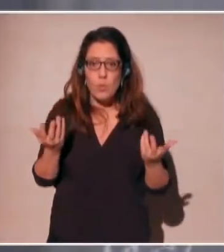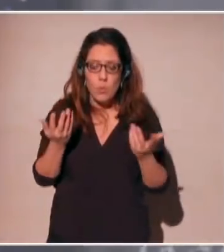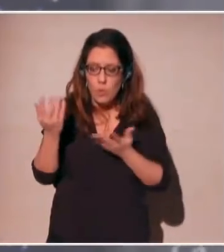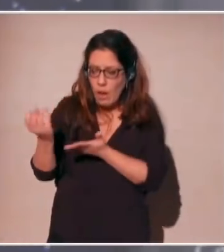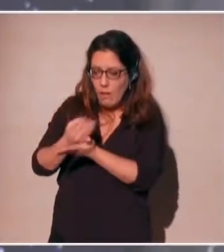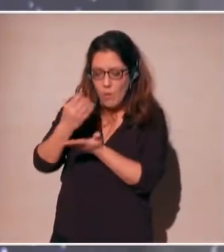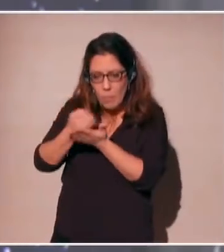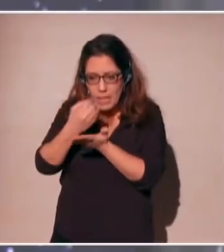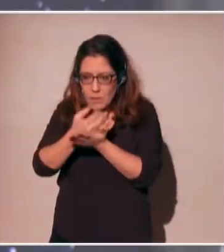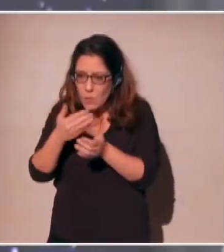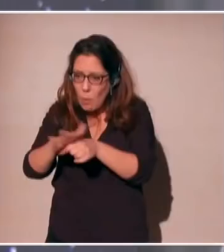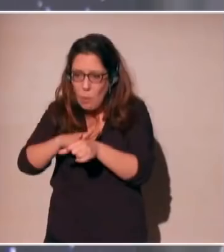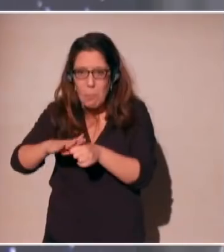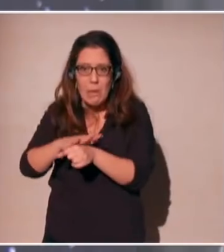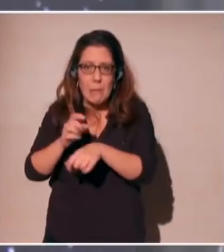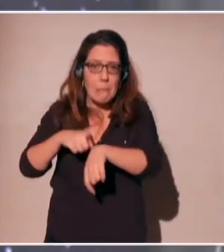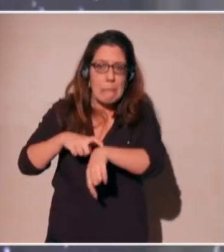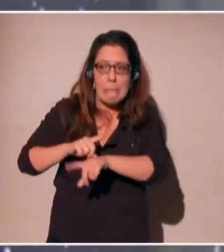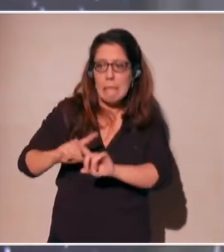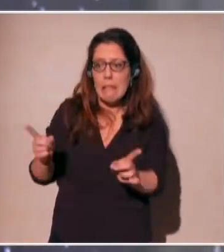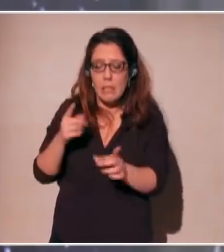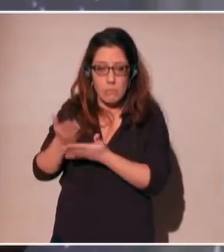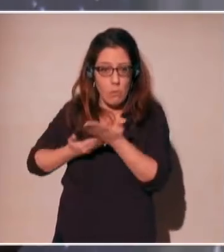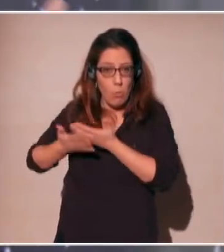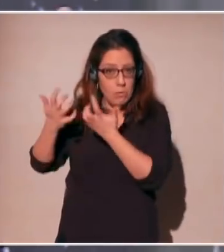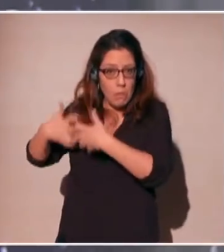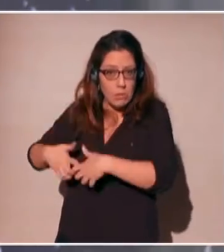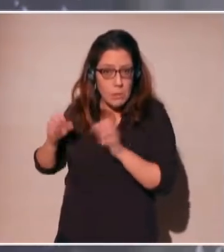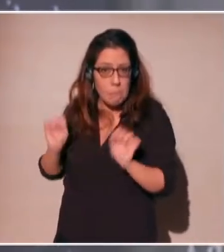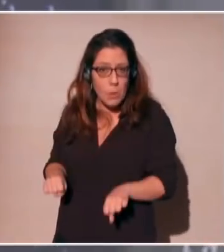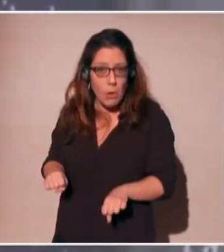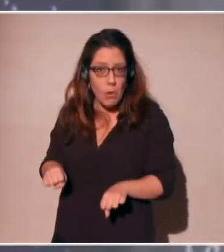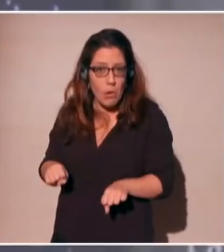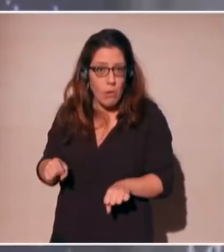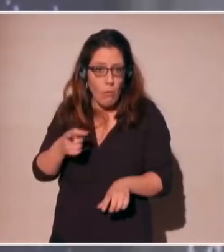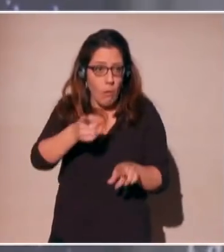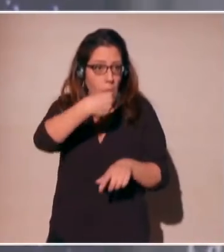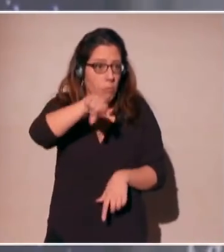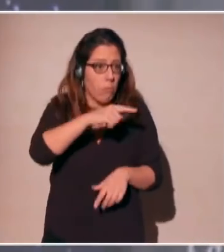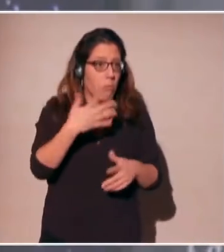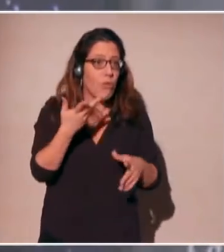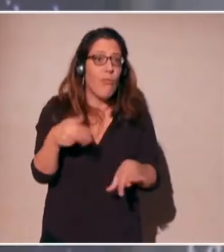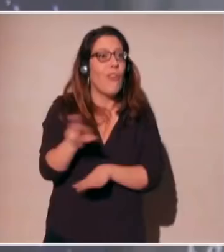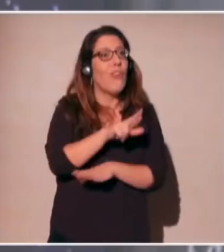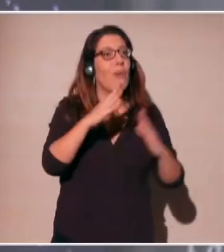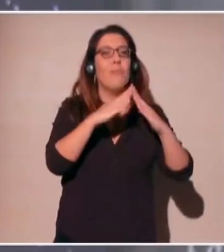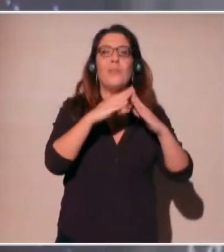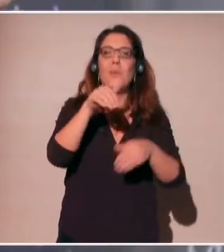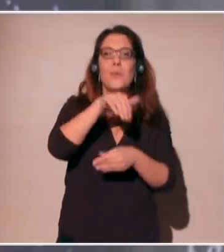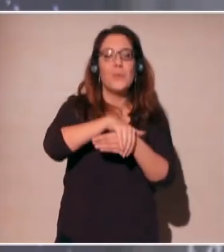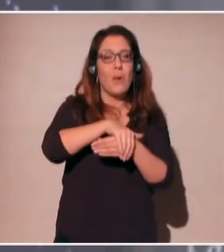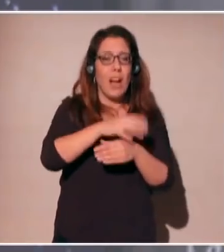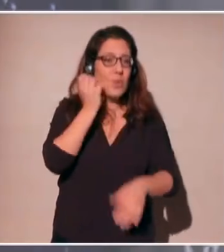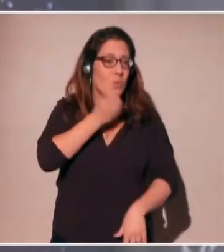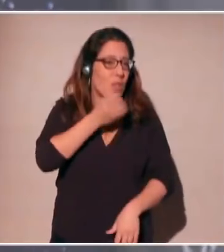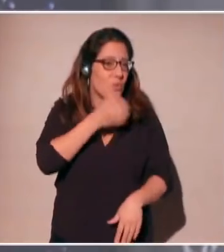us count on Waze when we want to go home. And we know this very good, we've done it every day, but then Waze tell us take a left turn. And you say, that